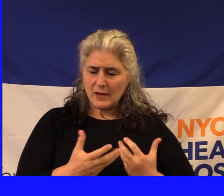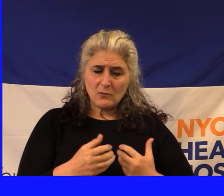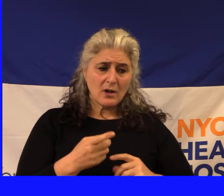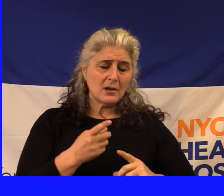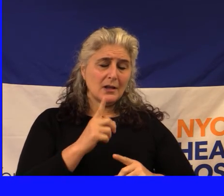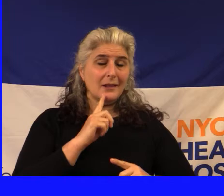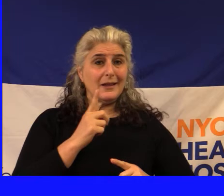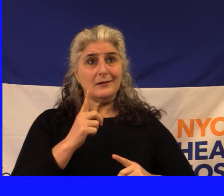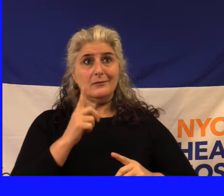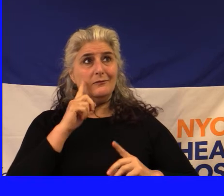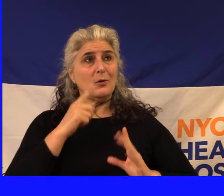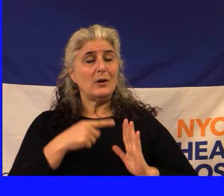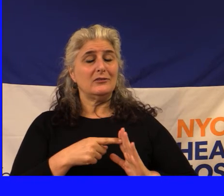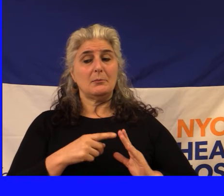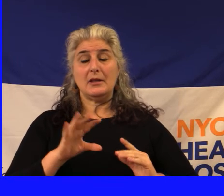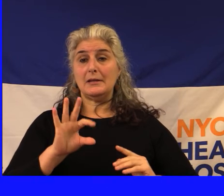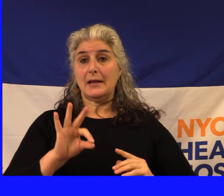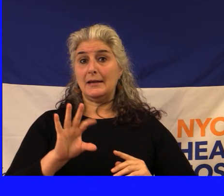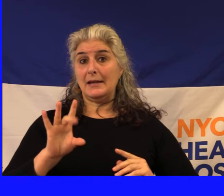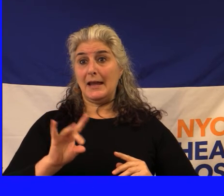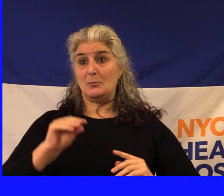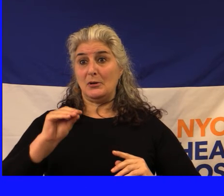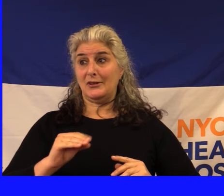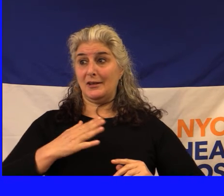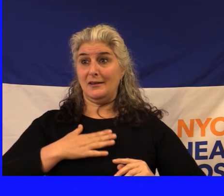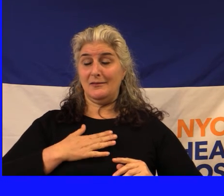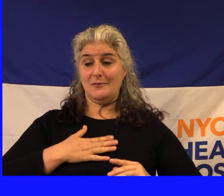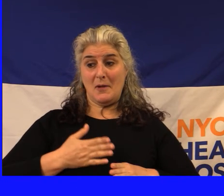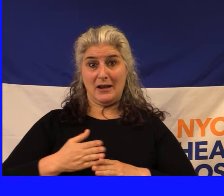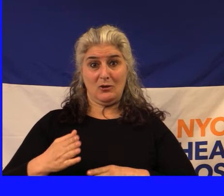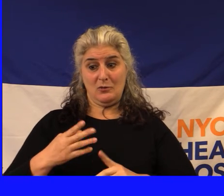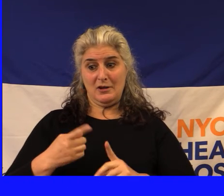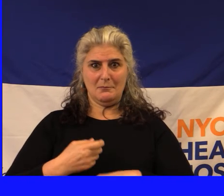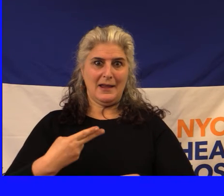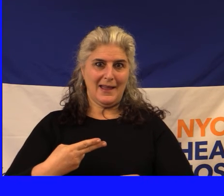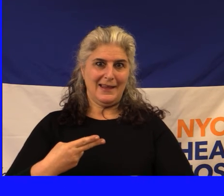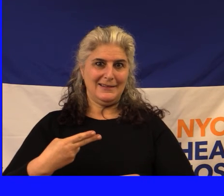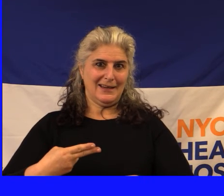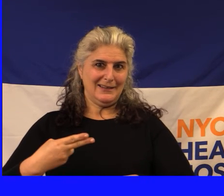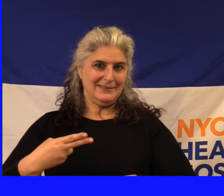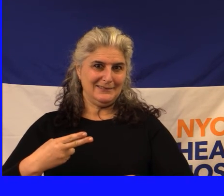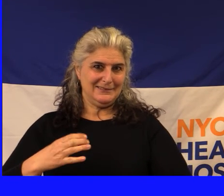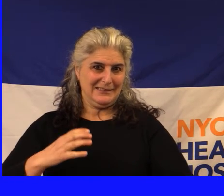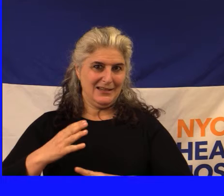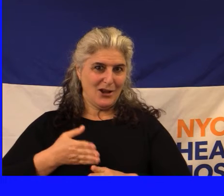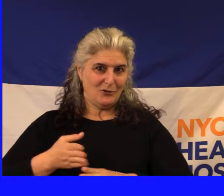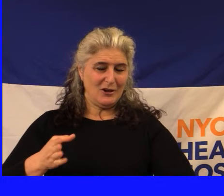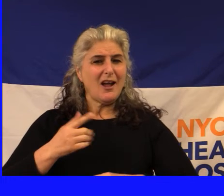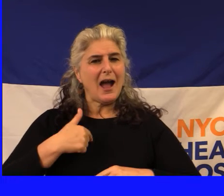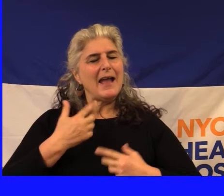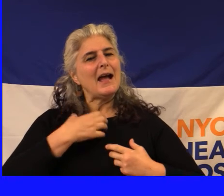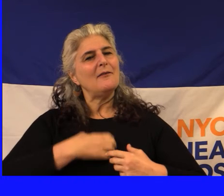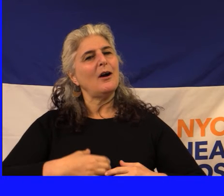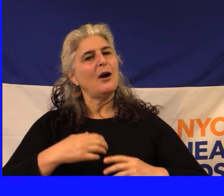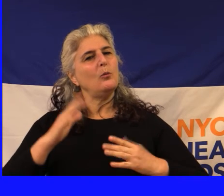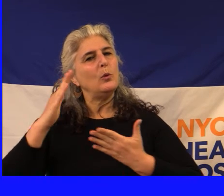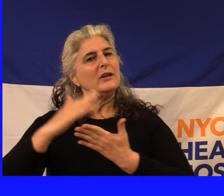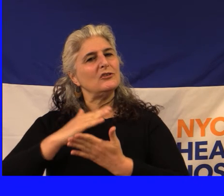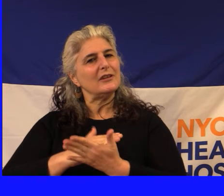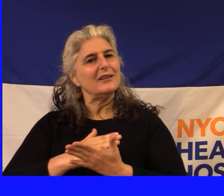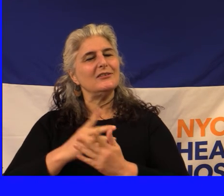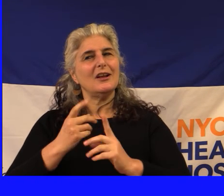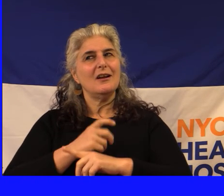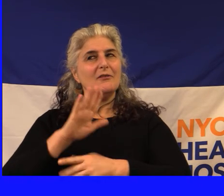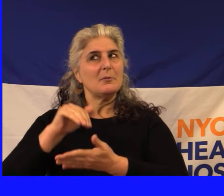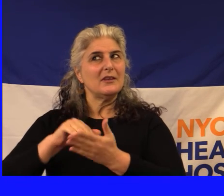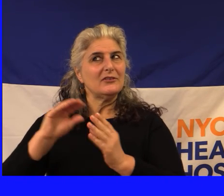98% of my H&H career, I have a wish list that I feel like central office and the ACO team